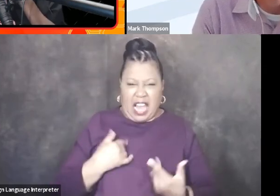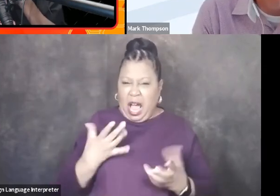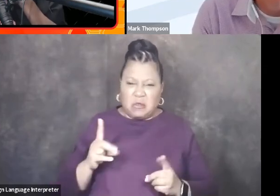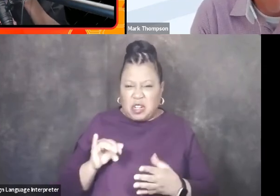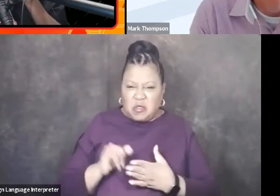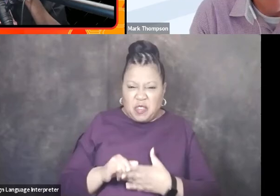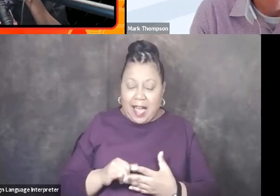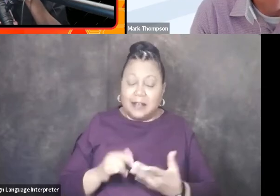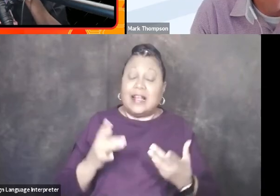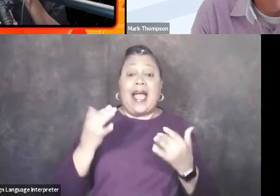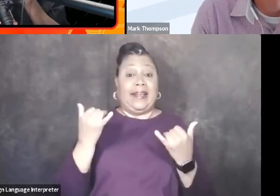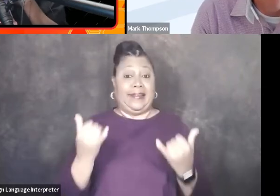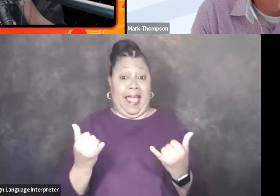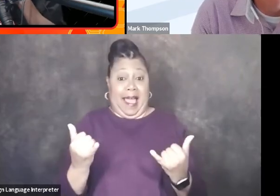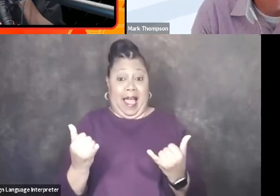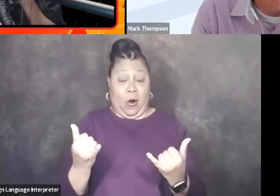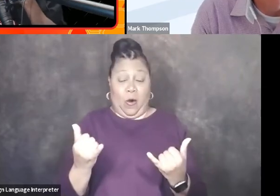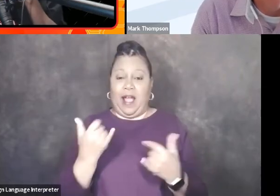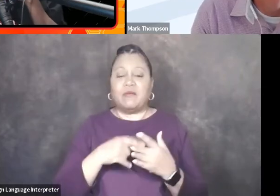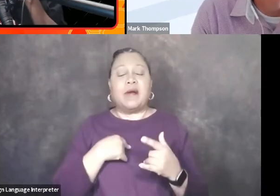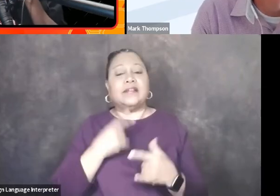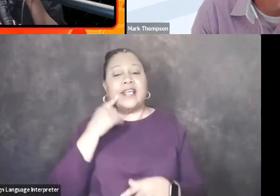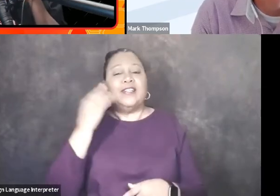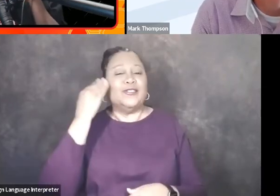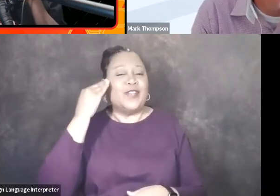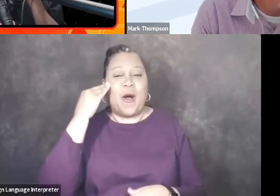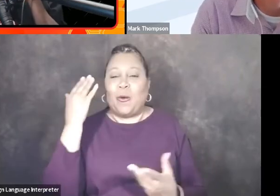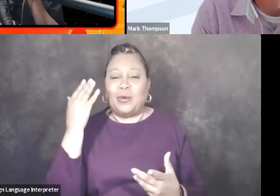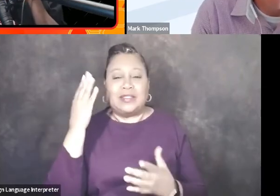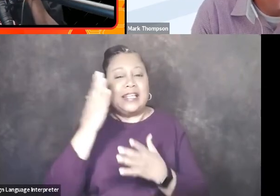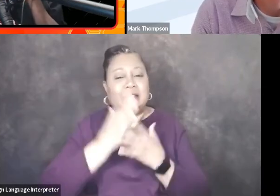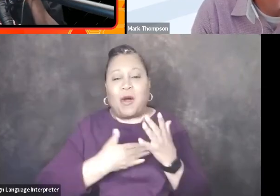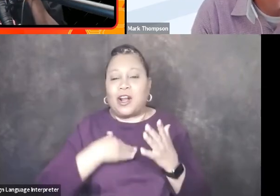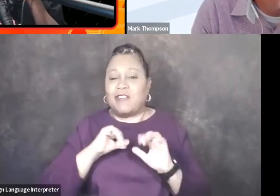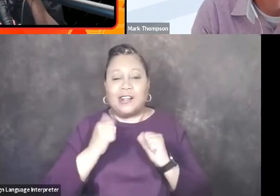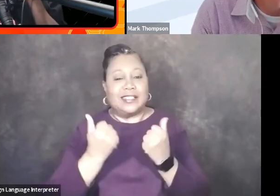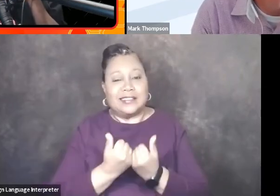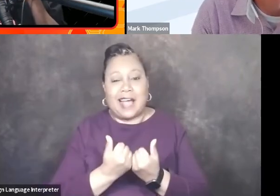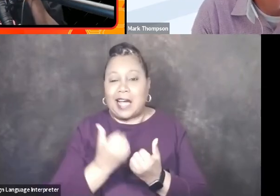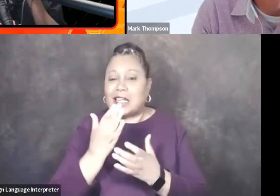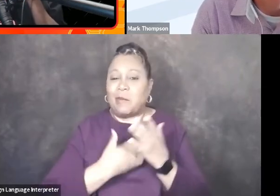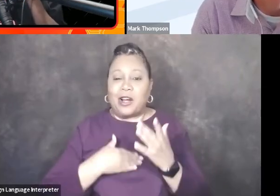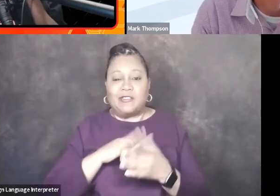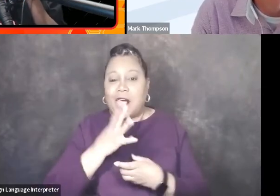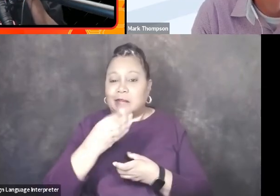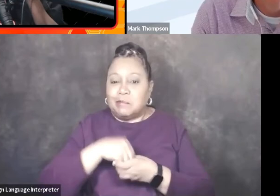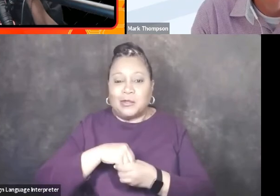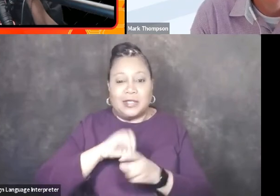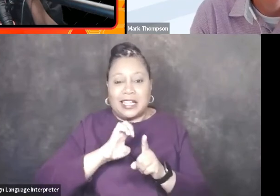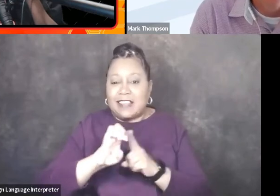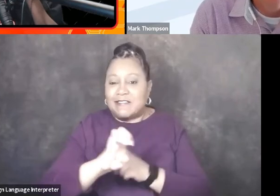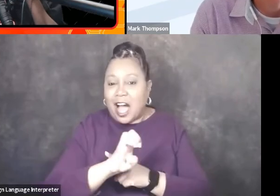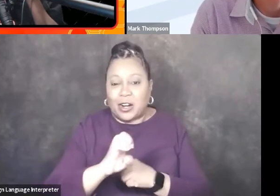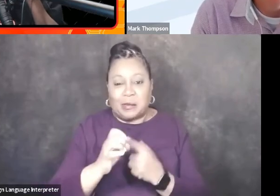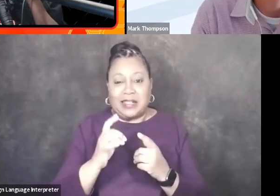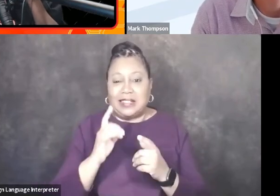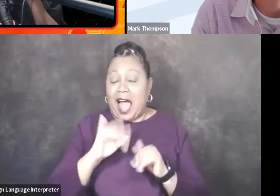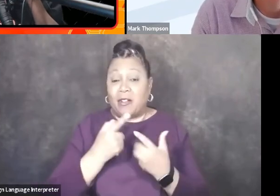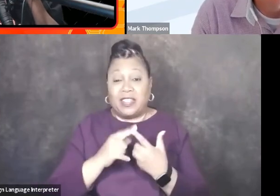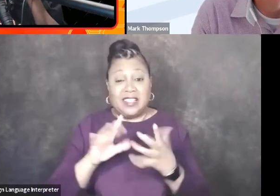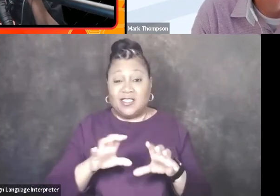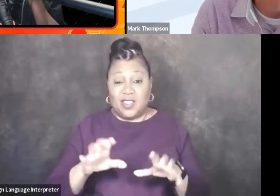that. And now everybody just knows it's part of our society. It's part of our built environment and the way things are